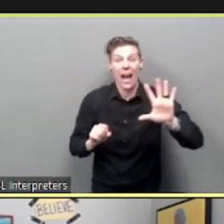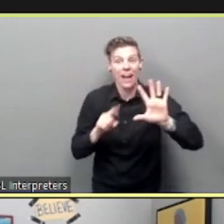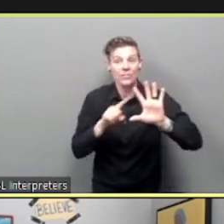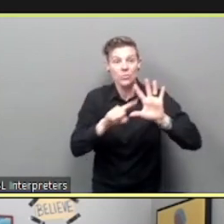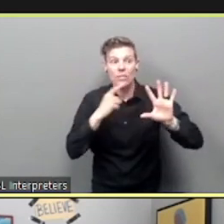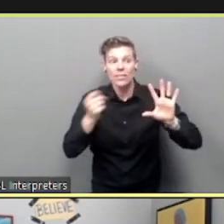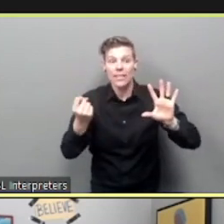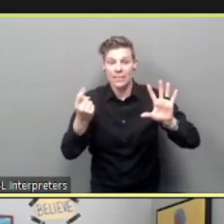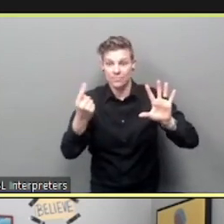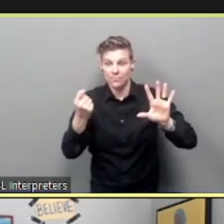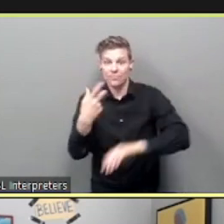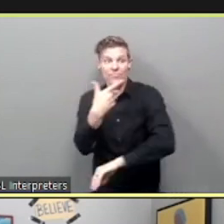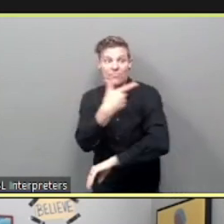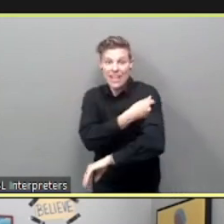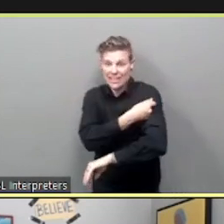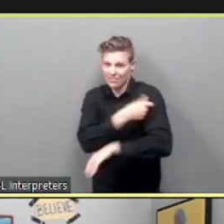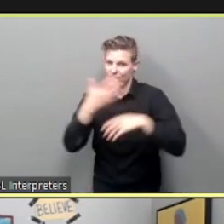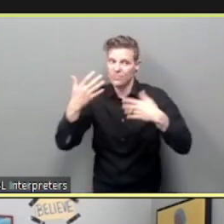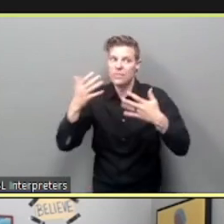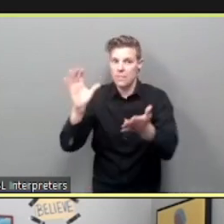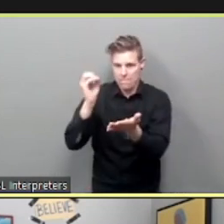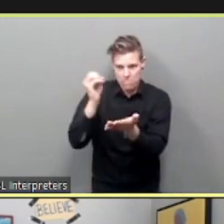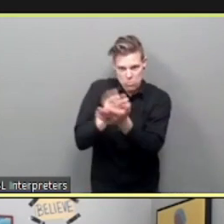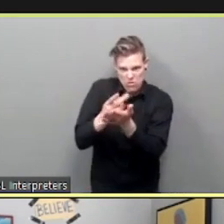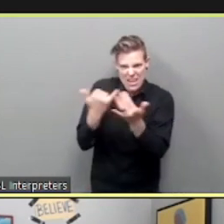progress. Next slide.